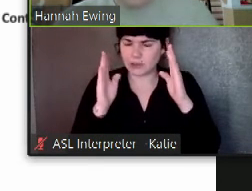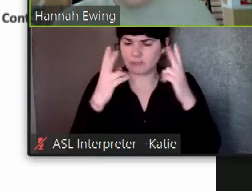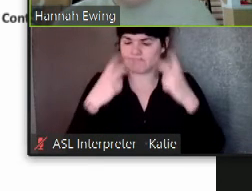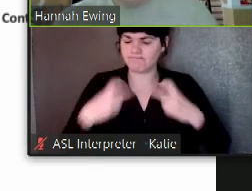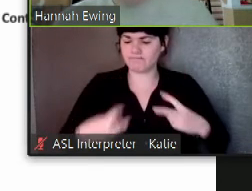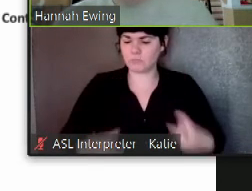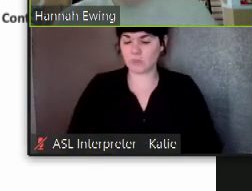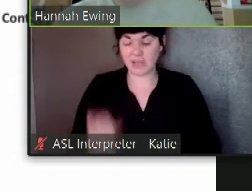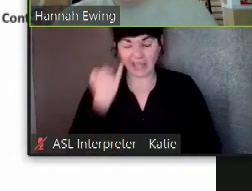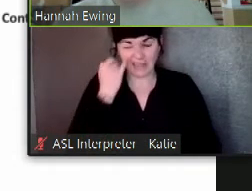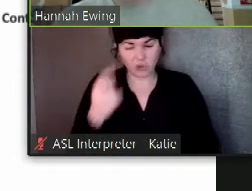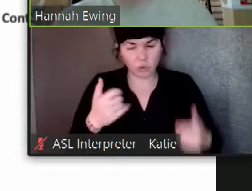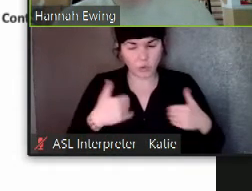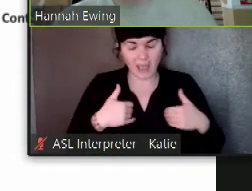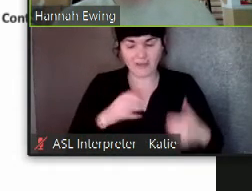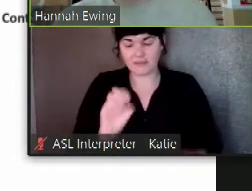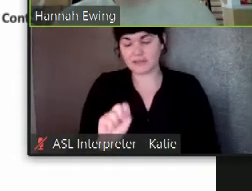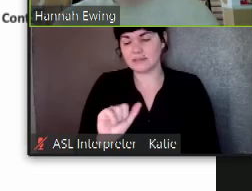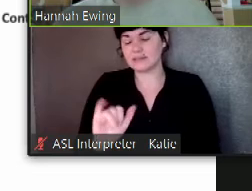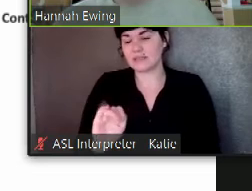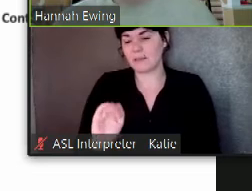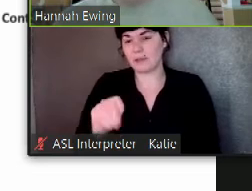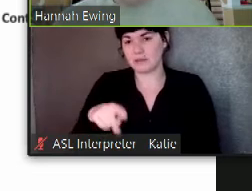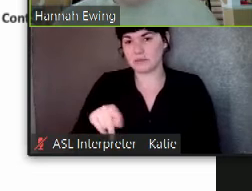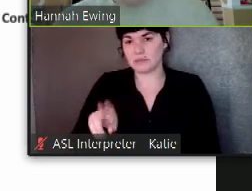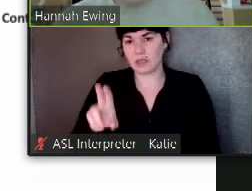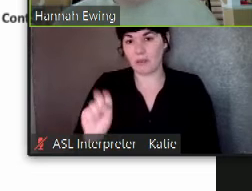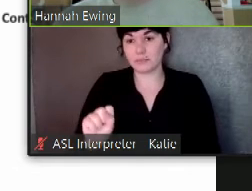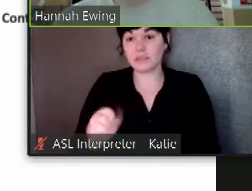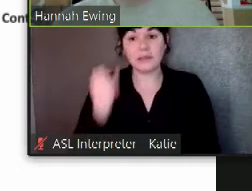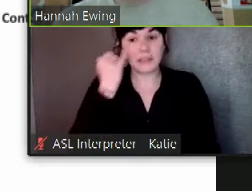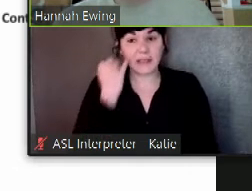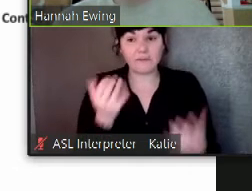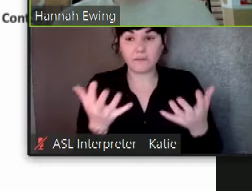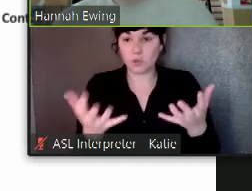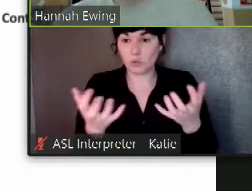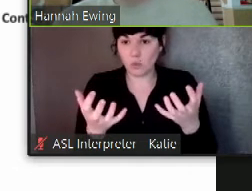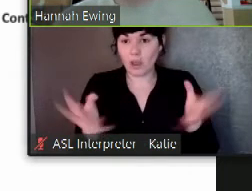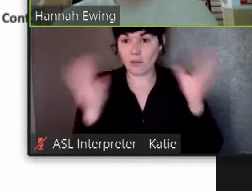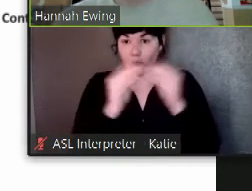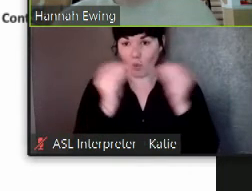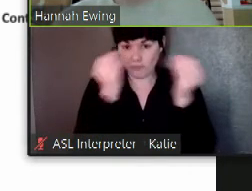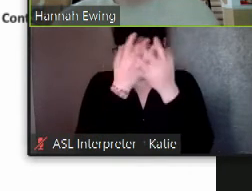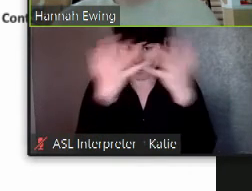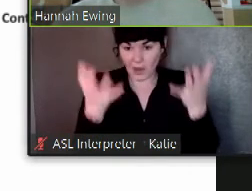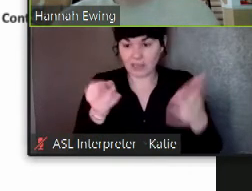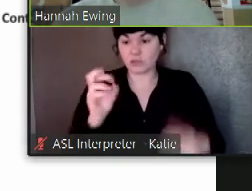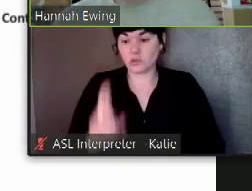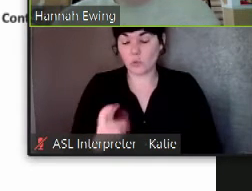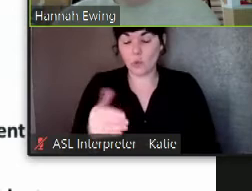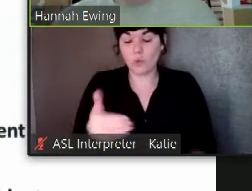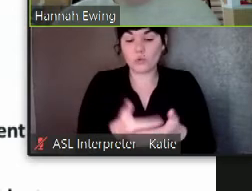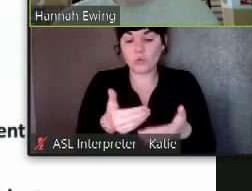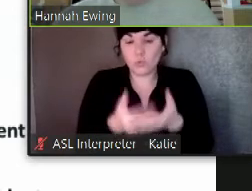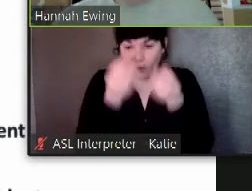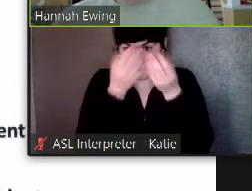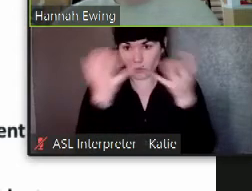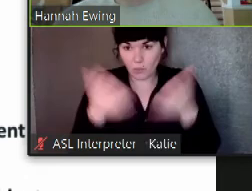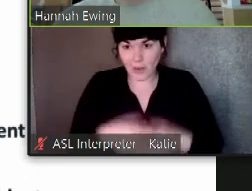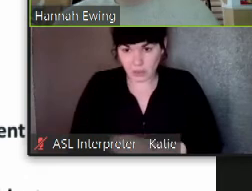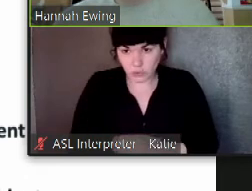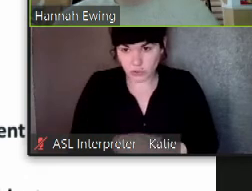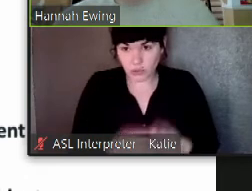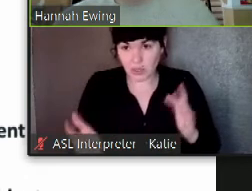information about the COVID-19 vaccine or any of the recent mask or capacity updates, feel free to reach us at the health department.